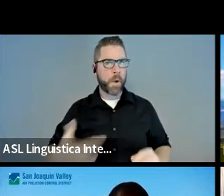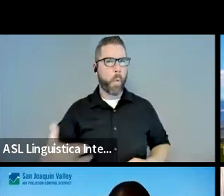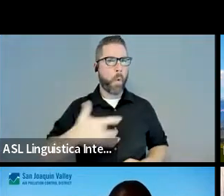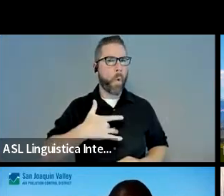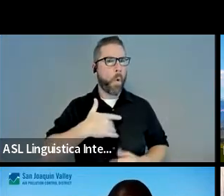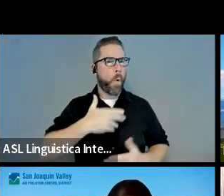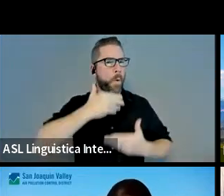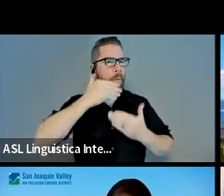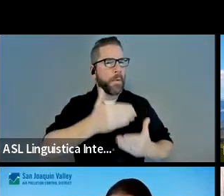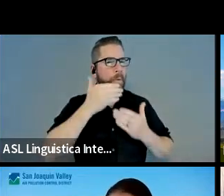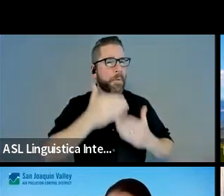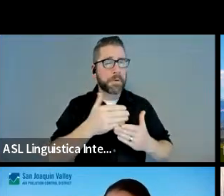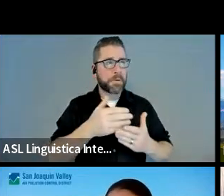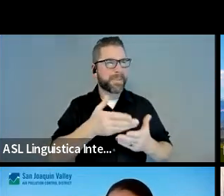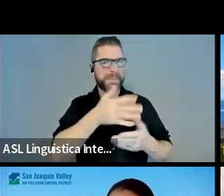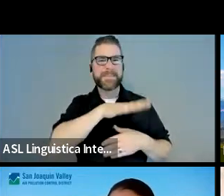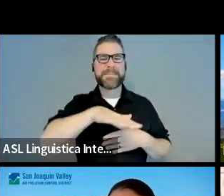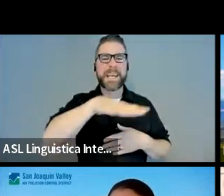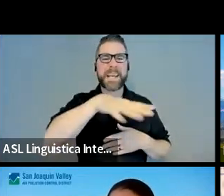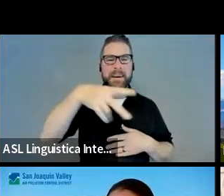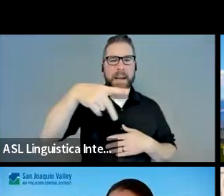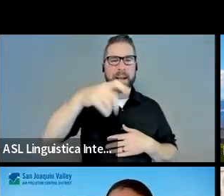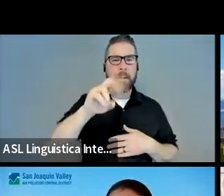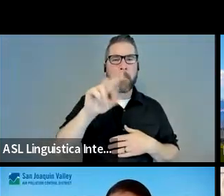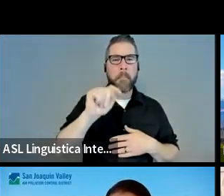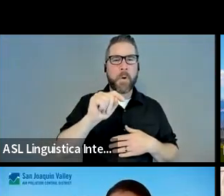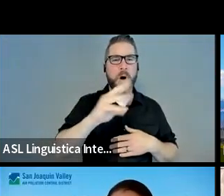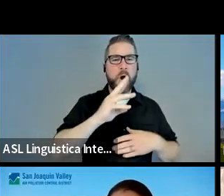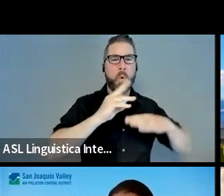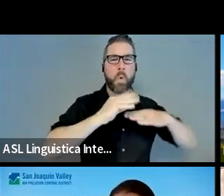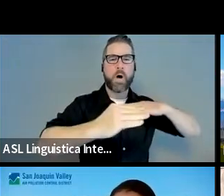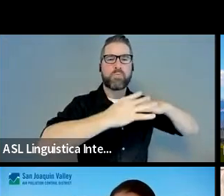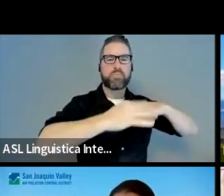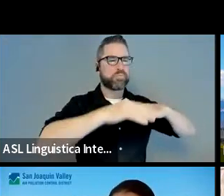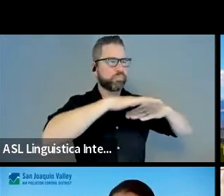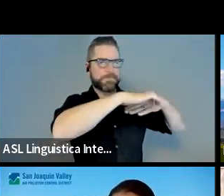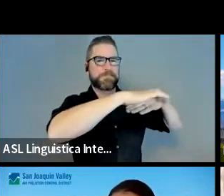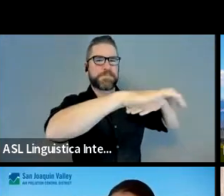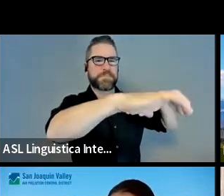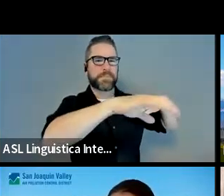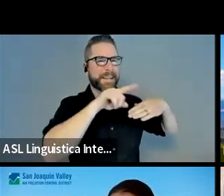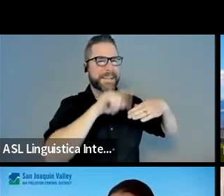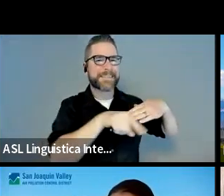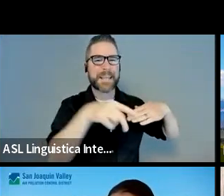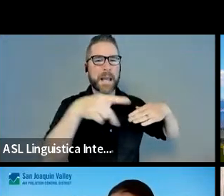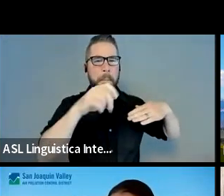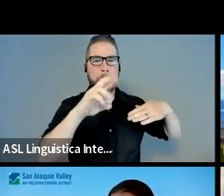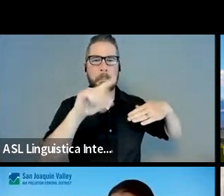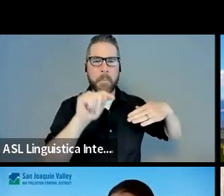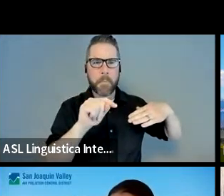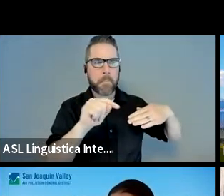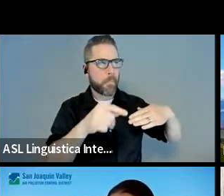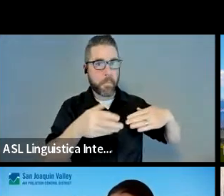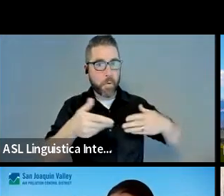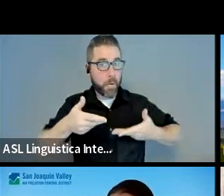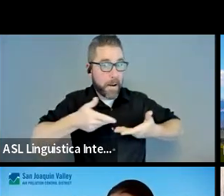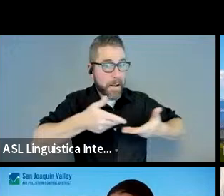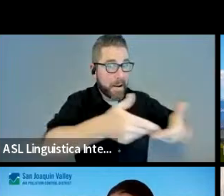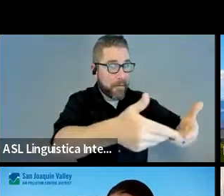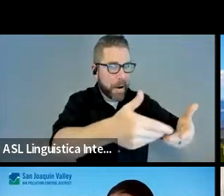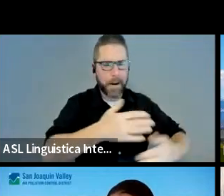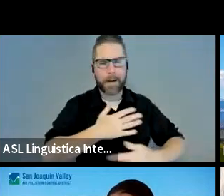ports hosting us. It was nice to kind of share a different space, because I think not only did it